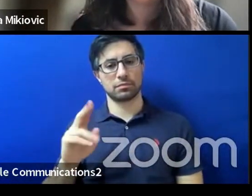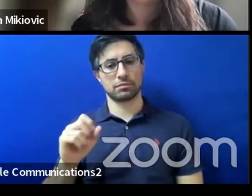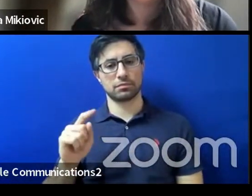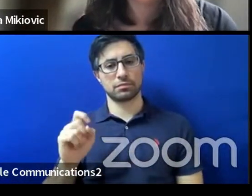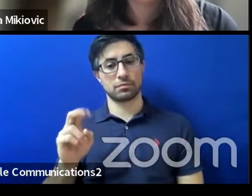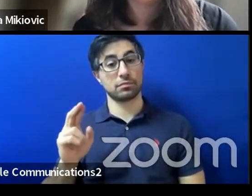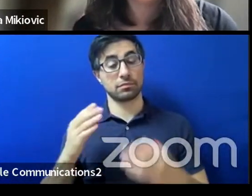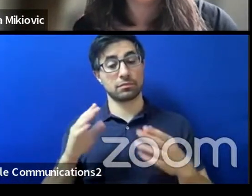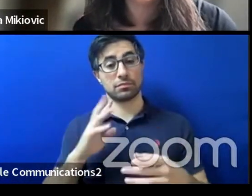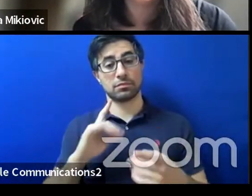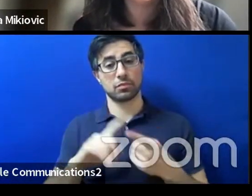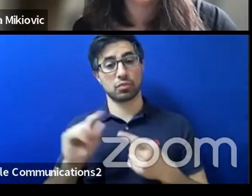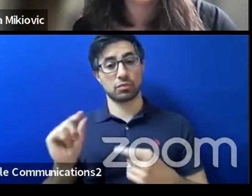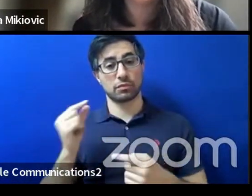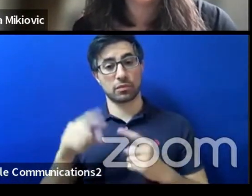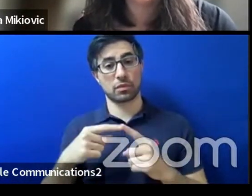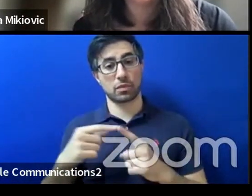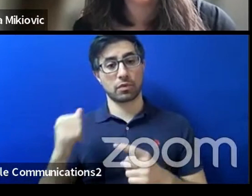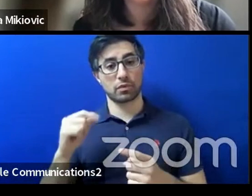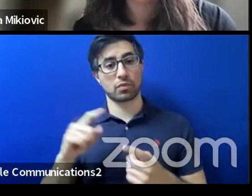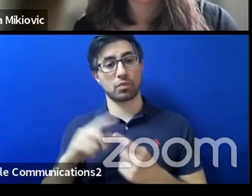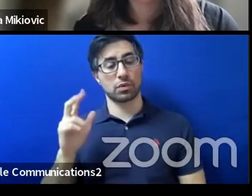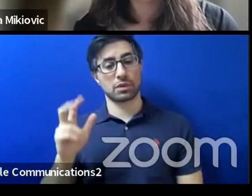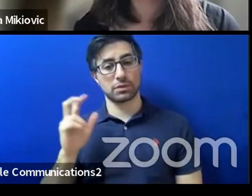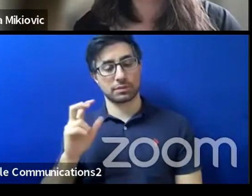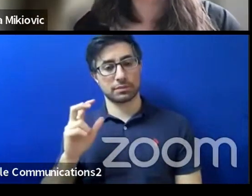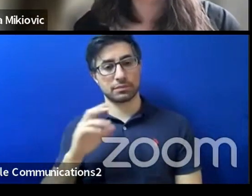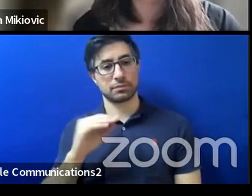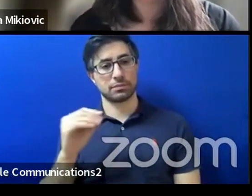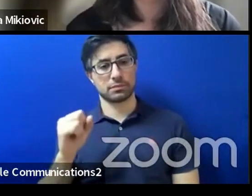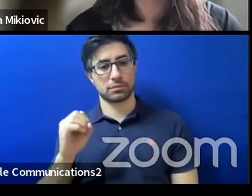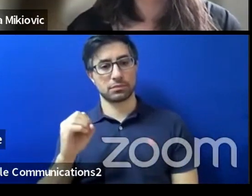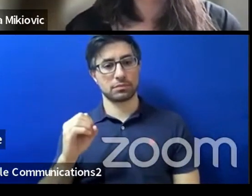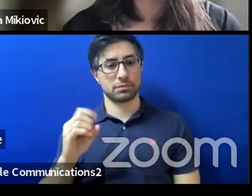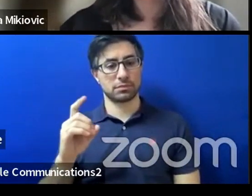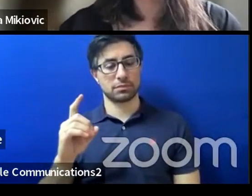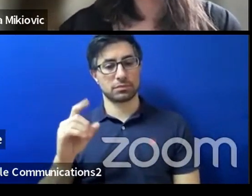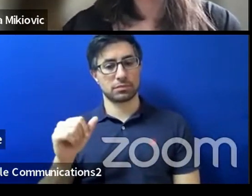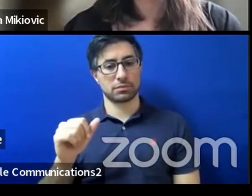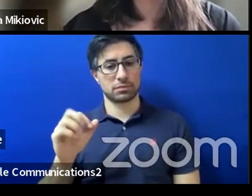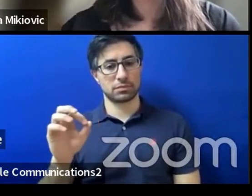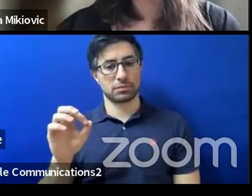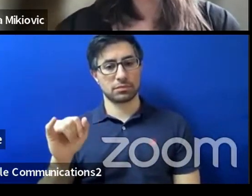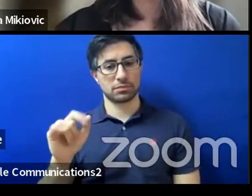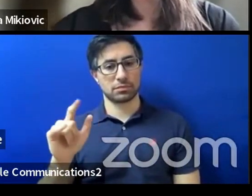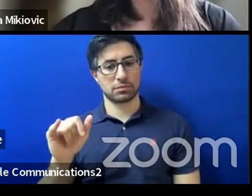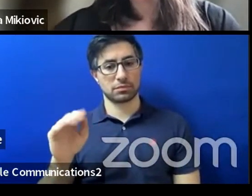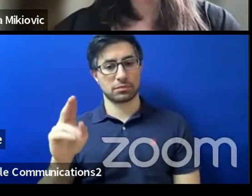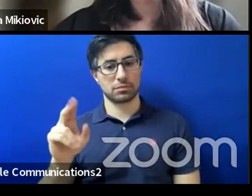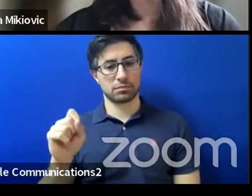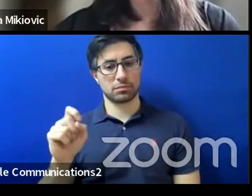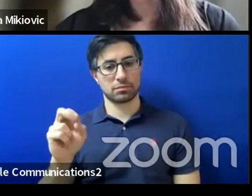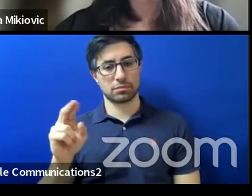government when they refuse to listen. And so a disability filibuster